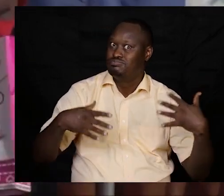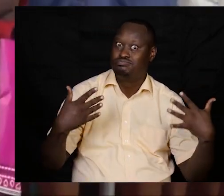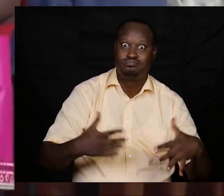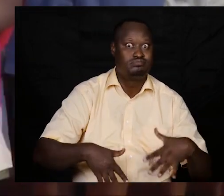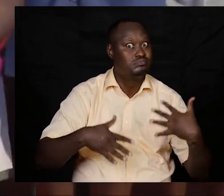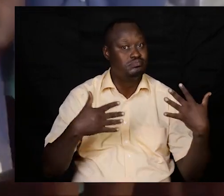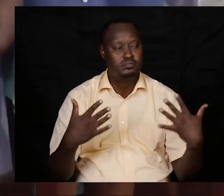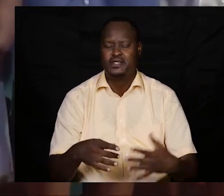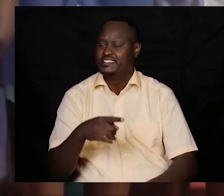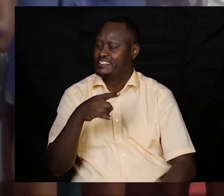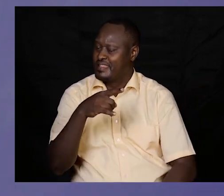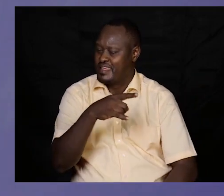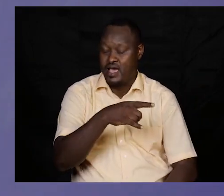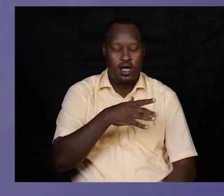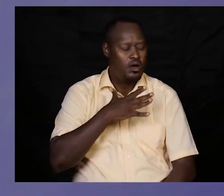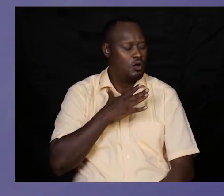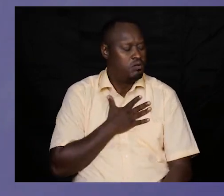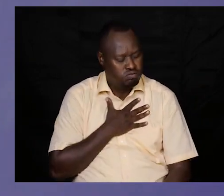It was the